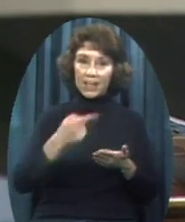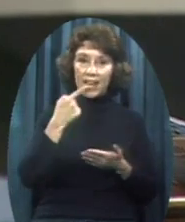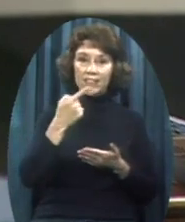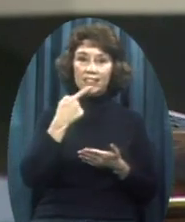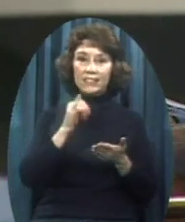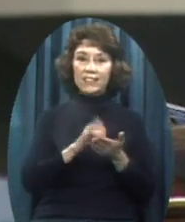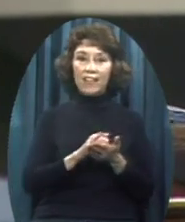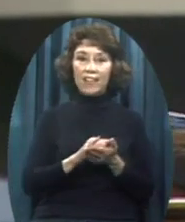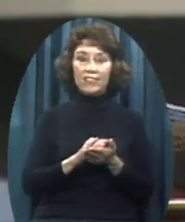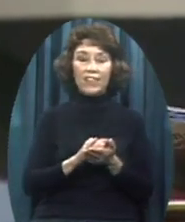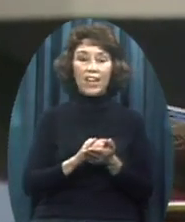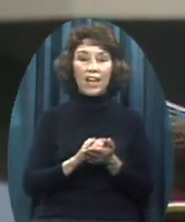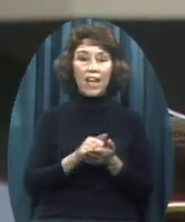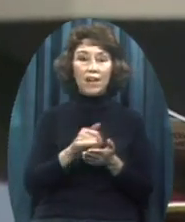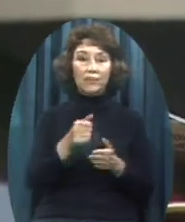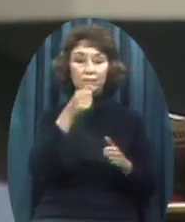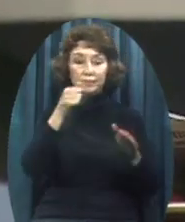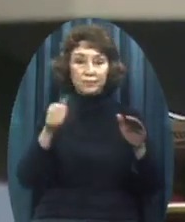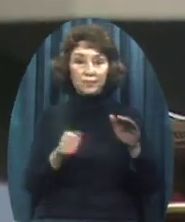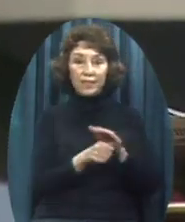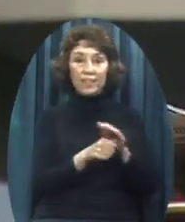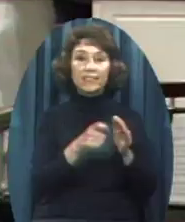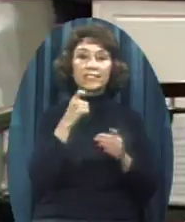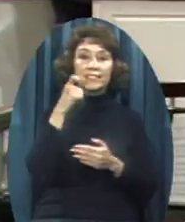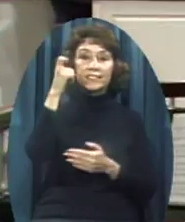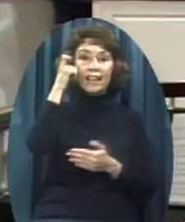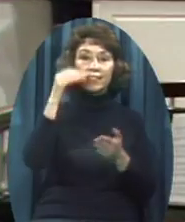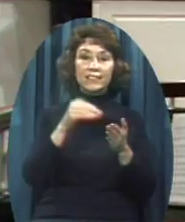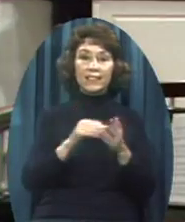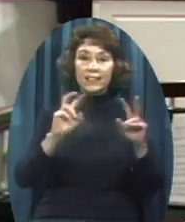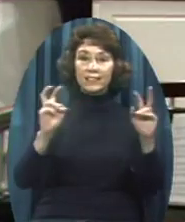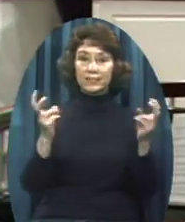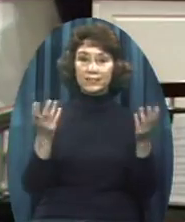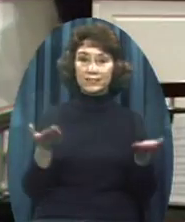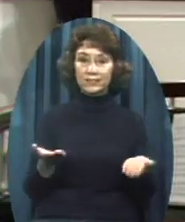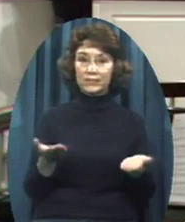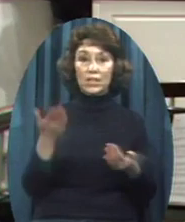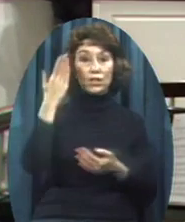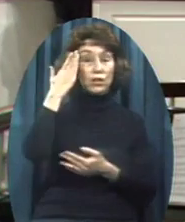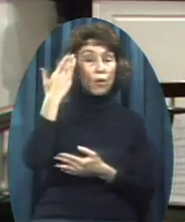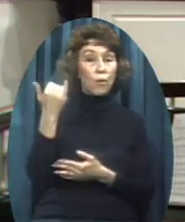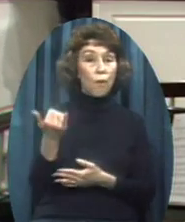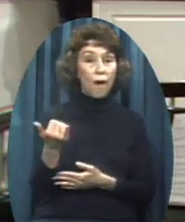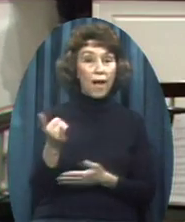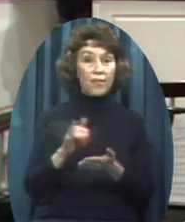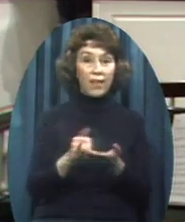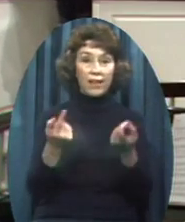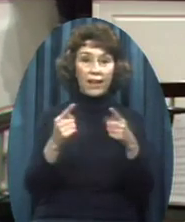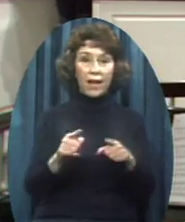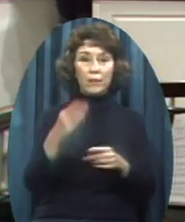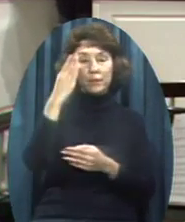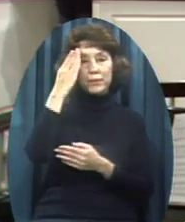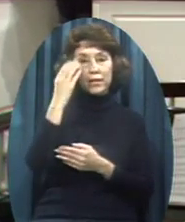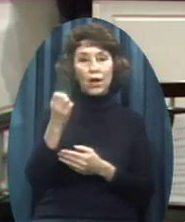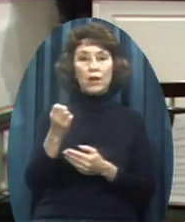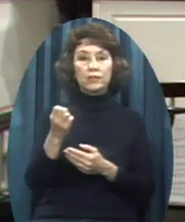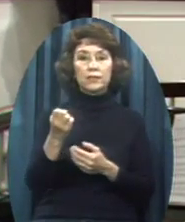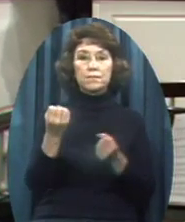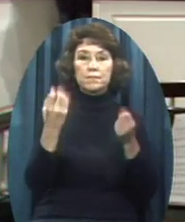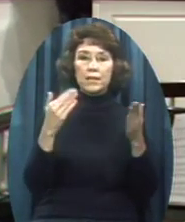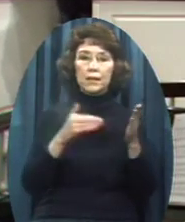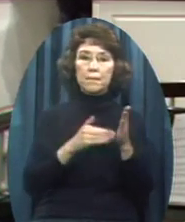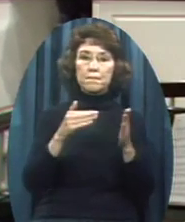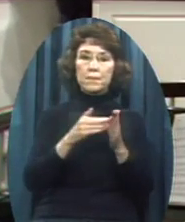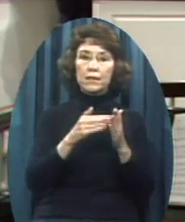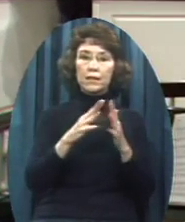closet. Might be fit for human consumption this year. You know why? Primarily because millions of God-fearing Americans